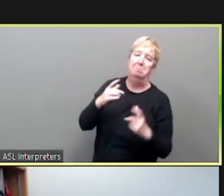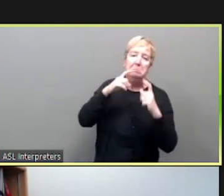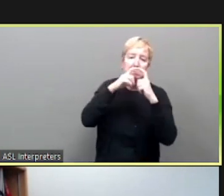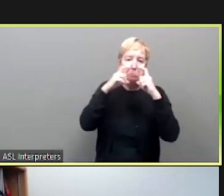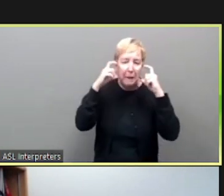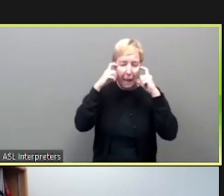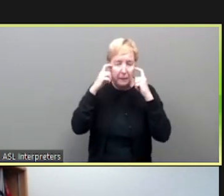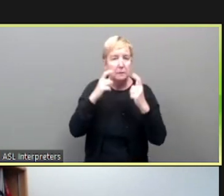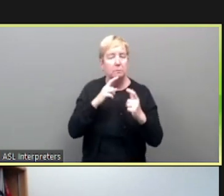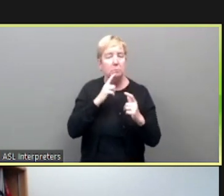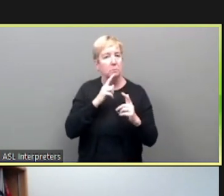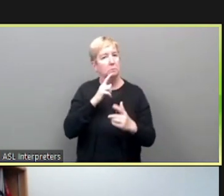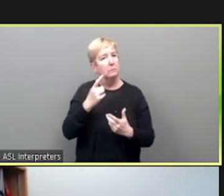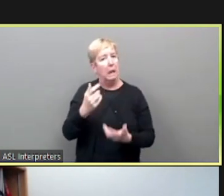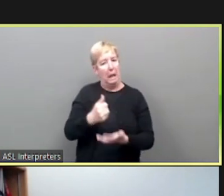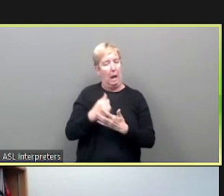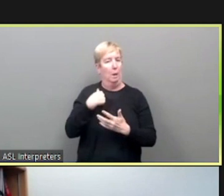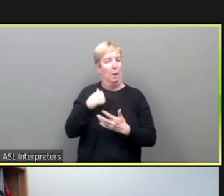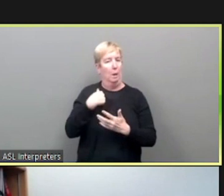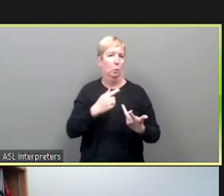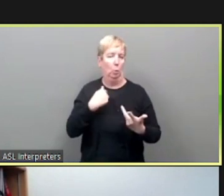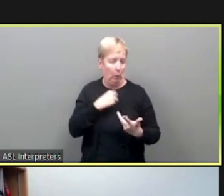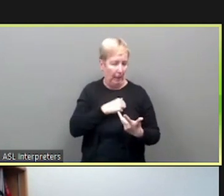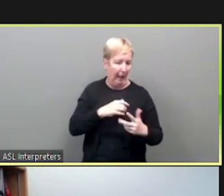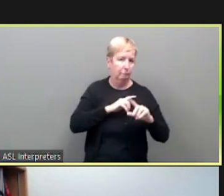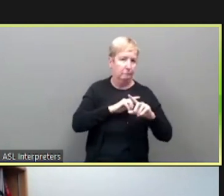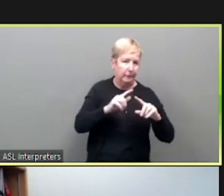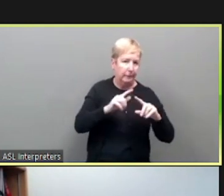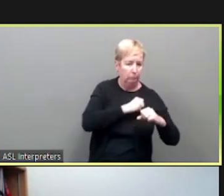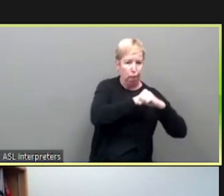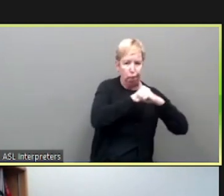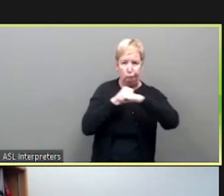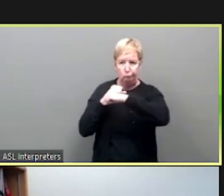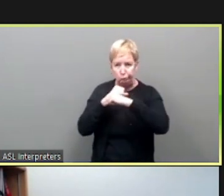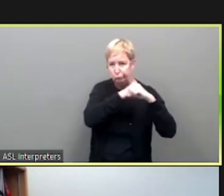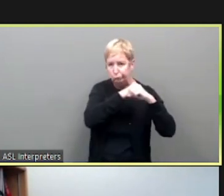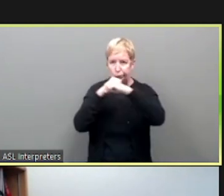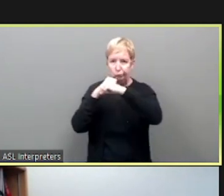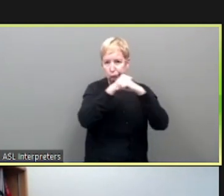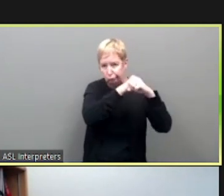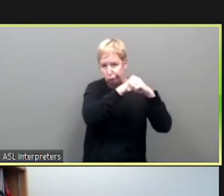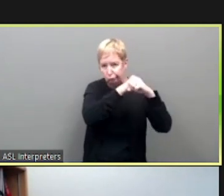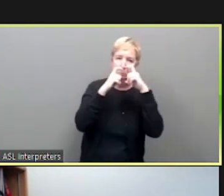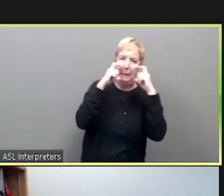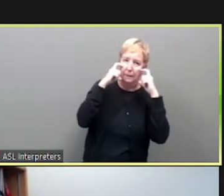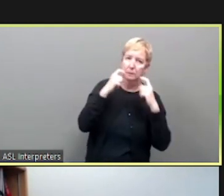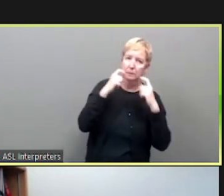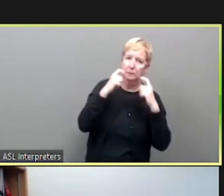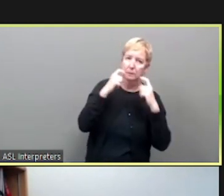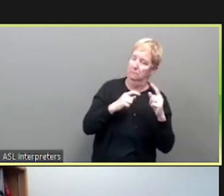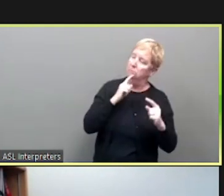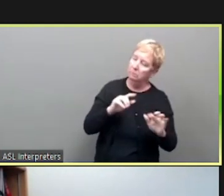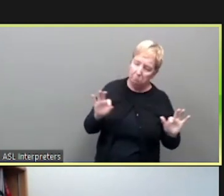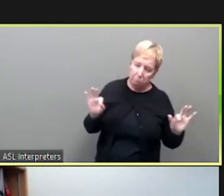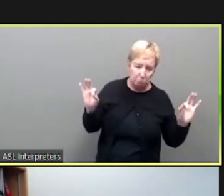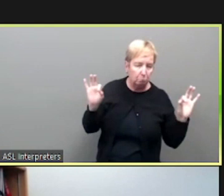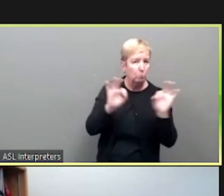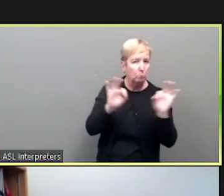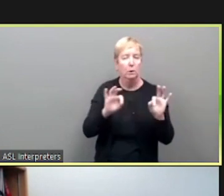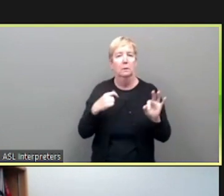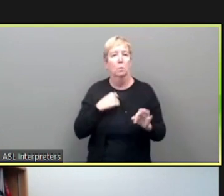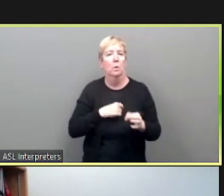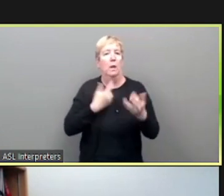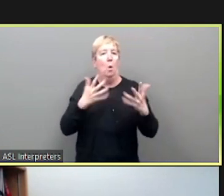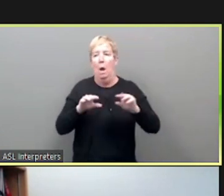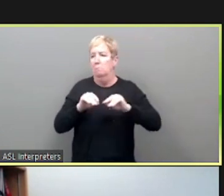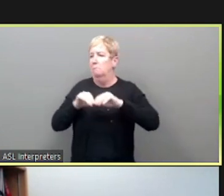part of this larger strategy to reduce COVID-19 transmission and to prevent outbreaks in